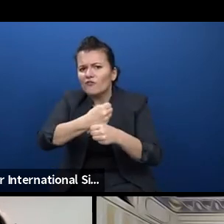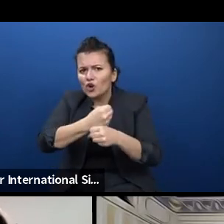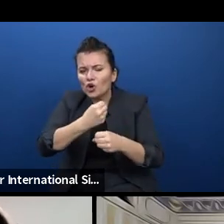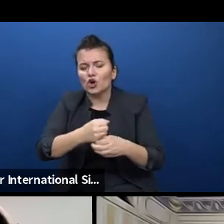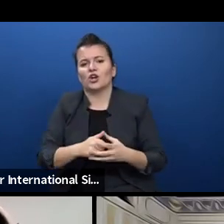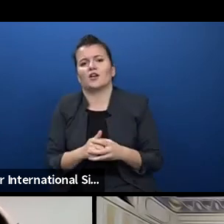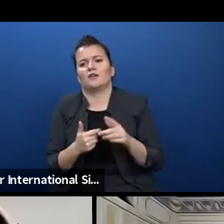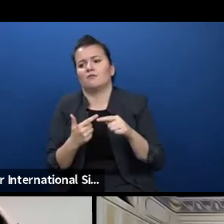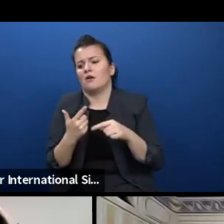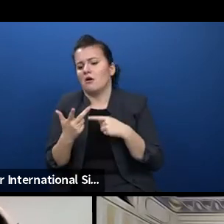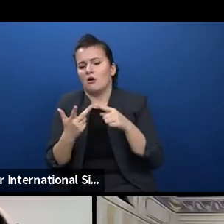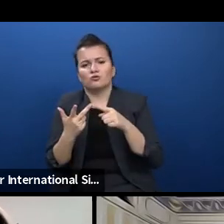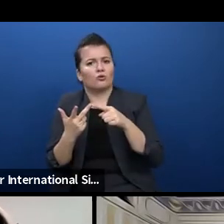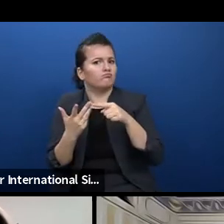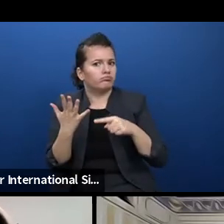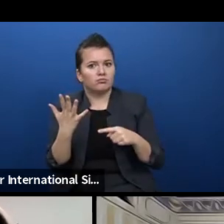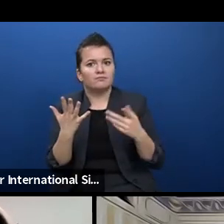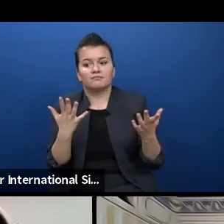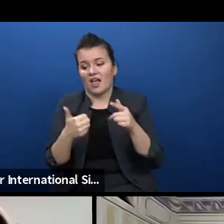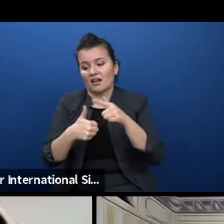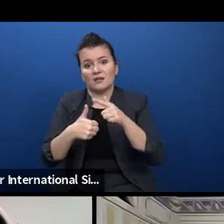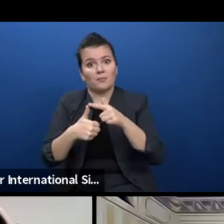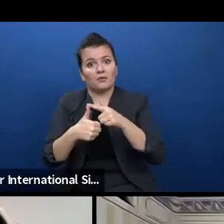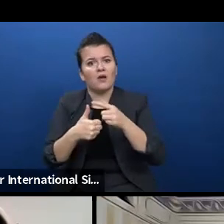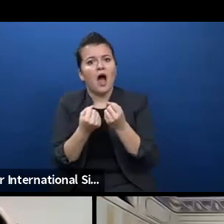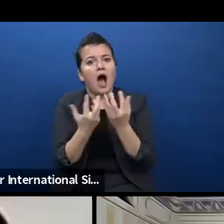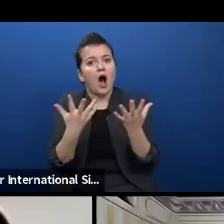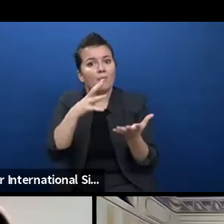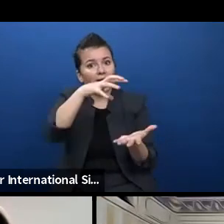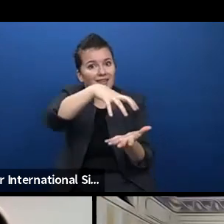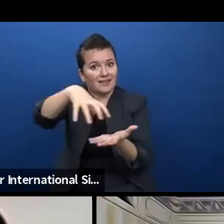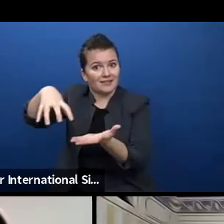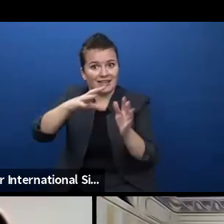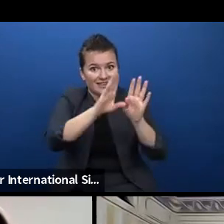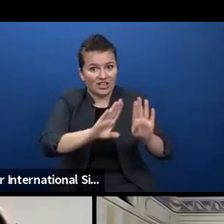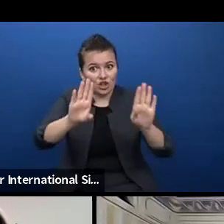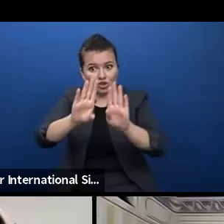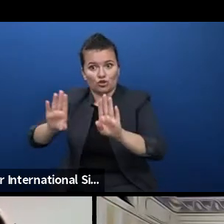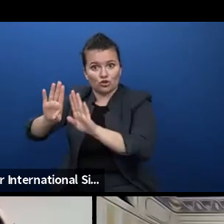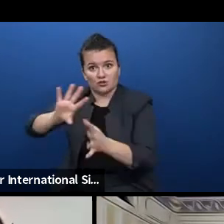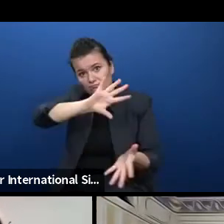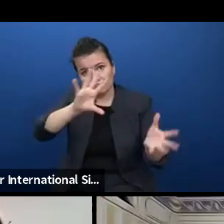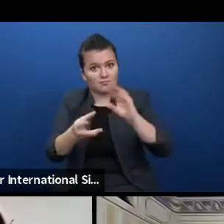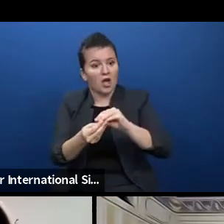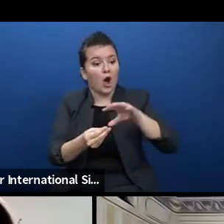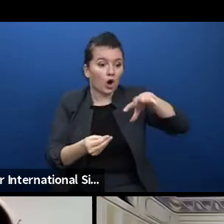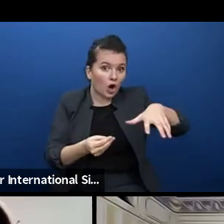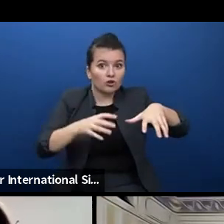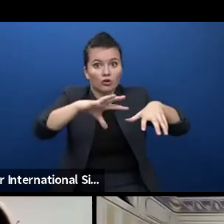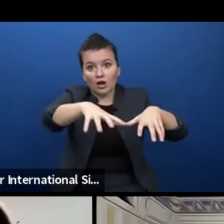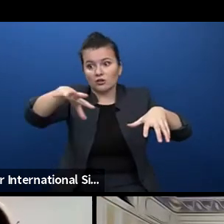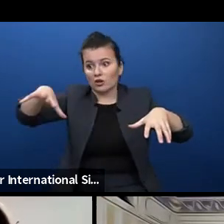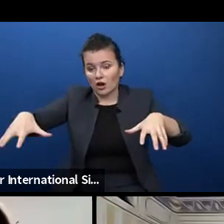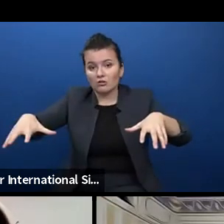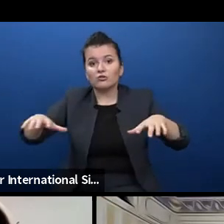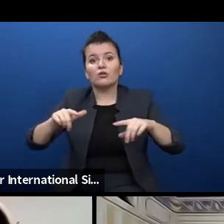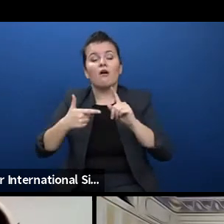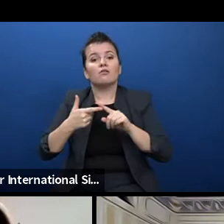let's stick to the first two. How many theaters are there, for example, in the member states, and how many people work in theaters in